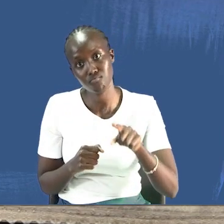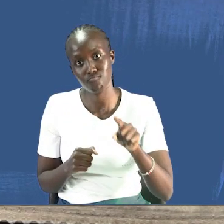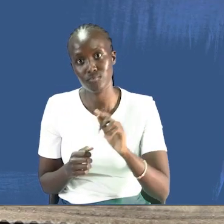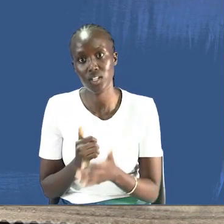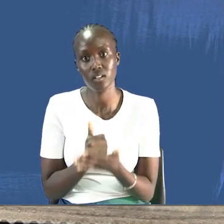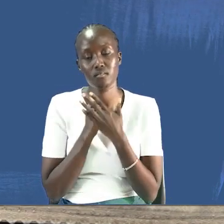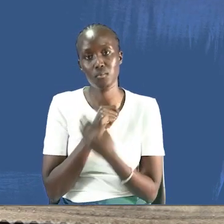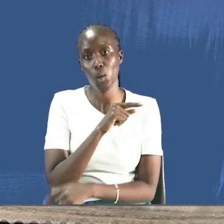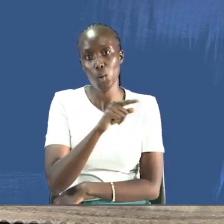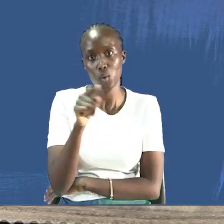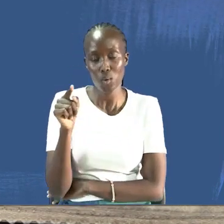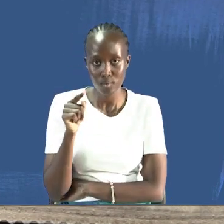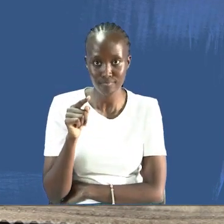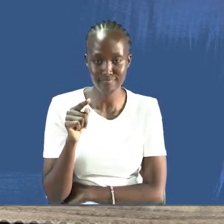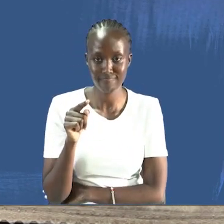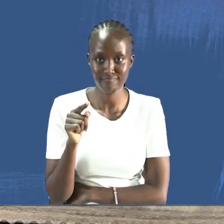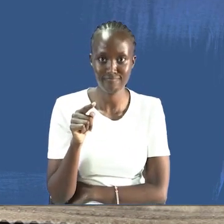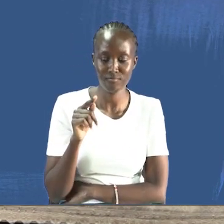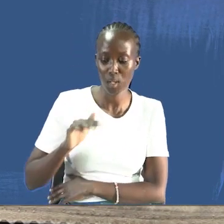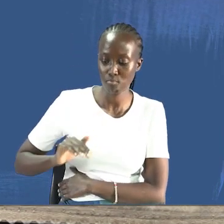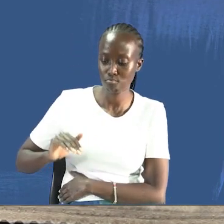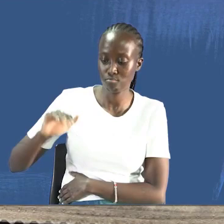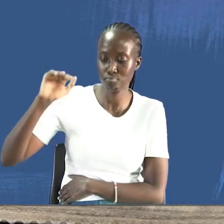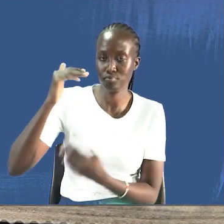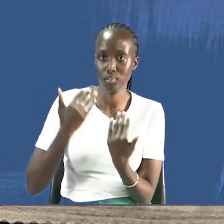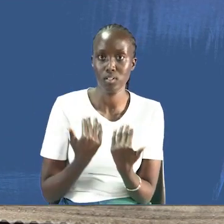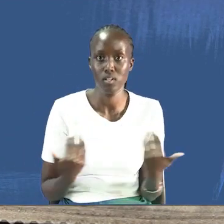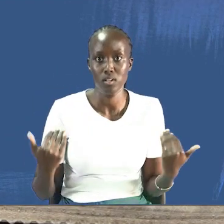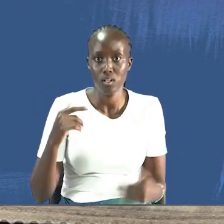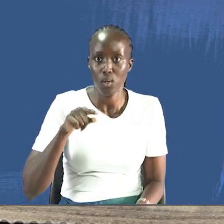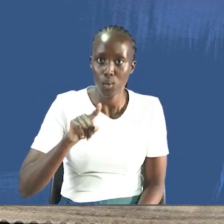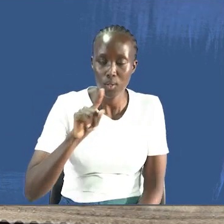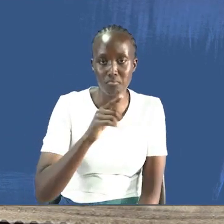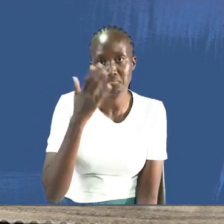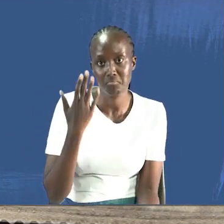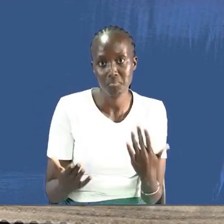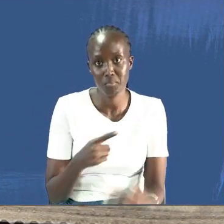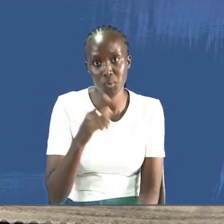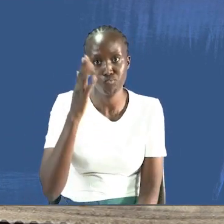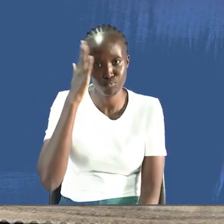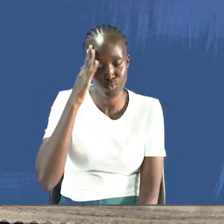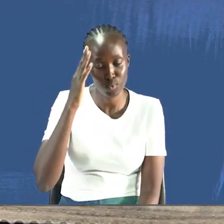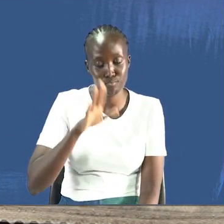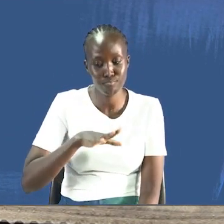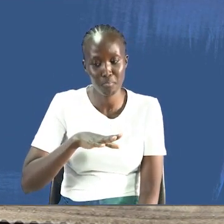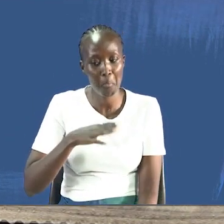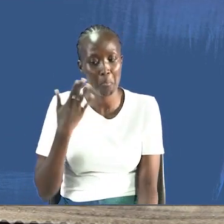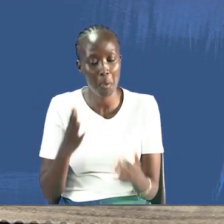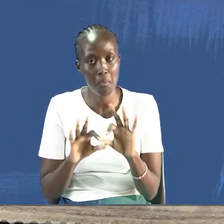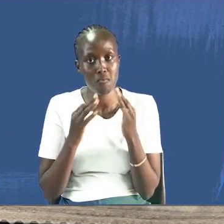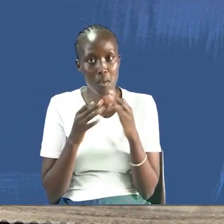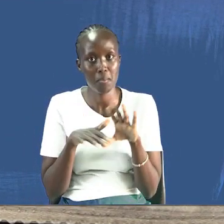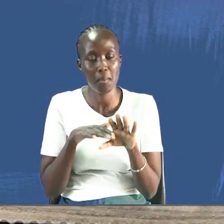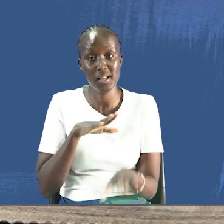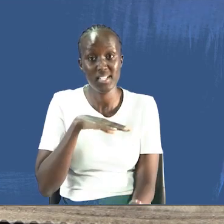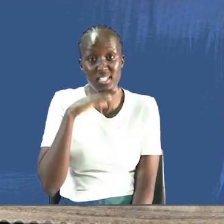capacity, capability to bring up your children. That you know you are bereaved, maybe not only by